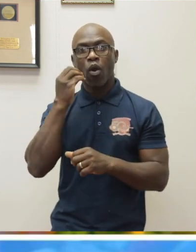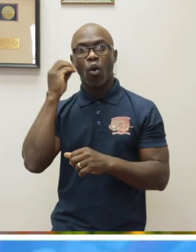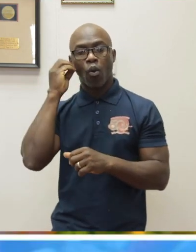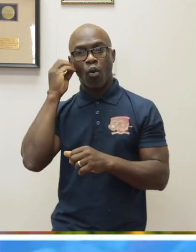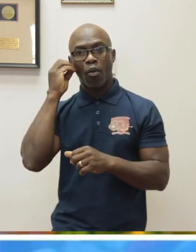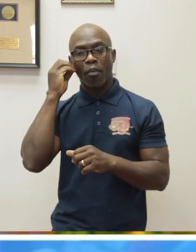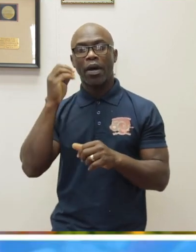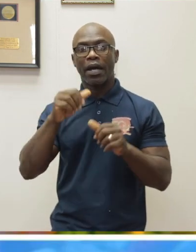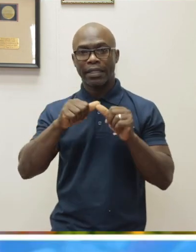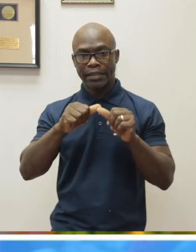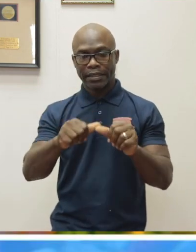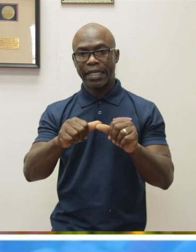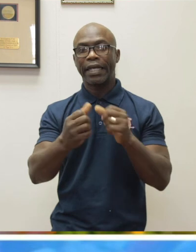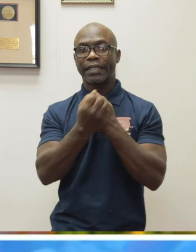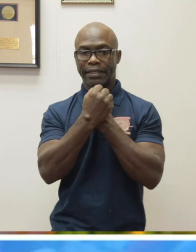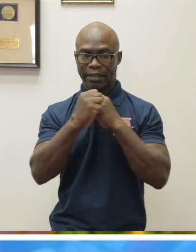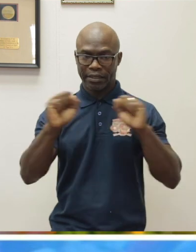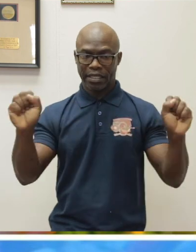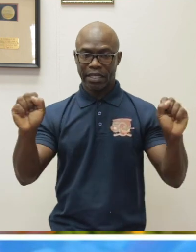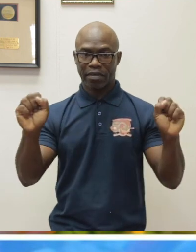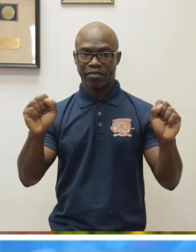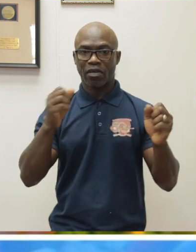afternoon.